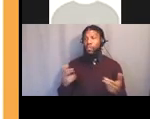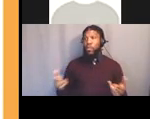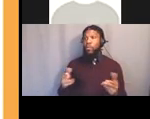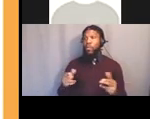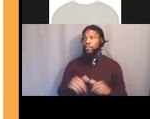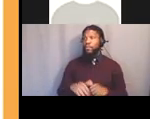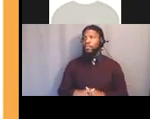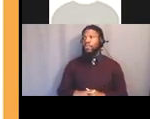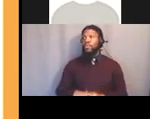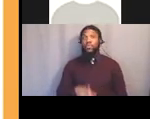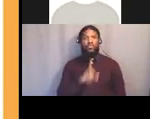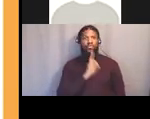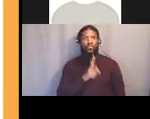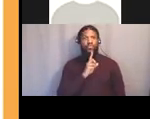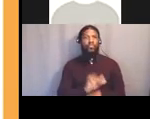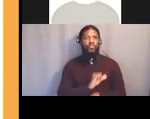Sure.